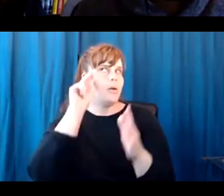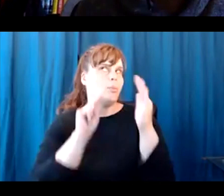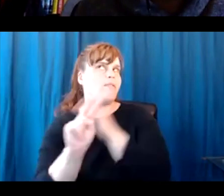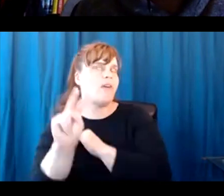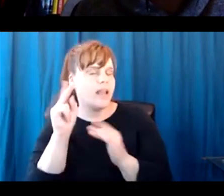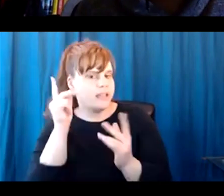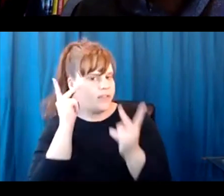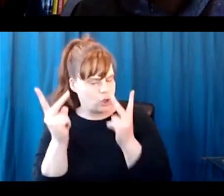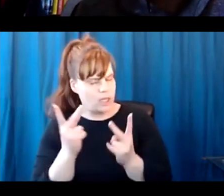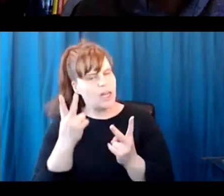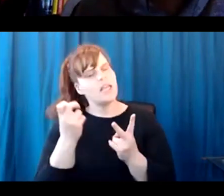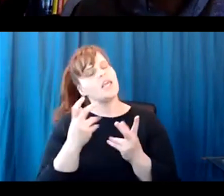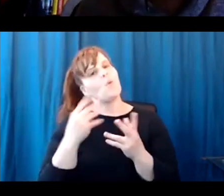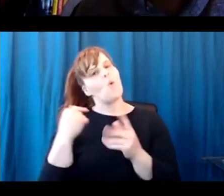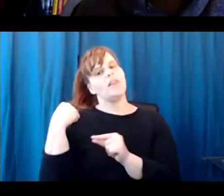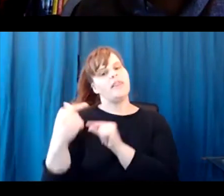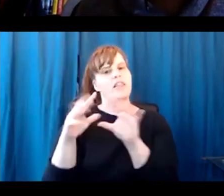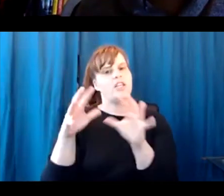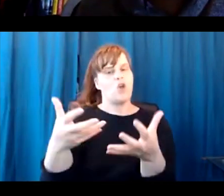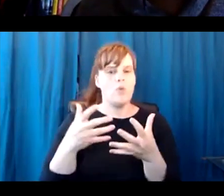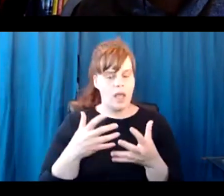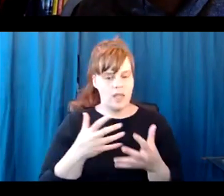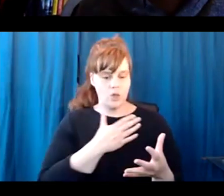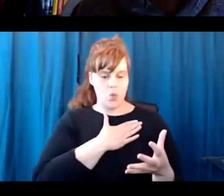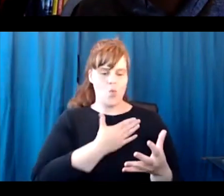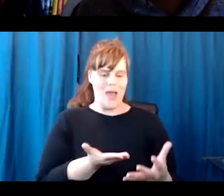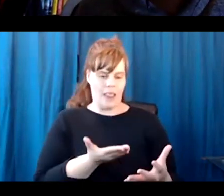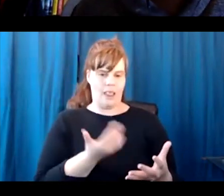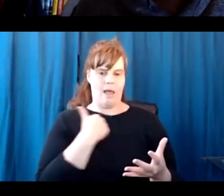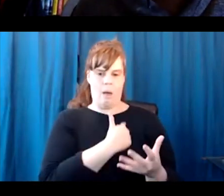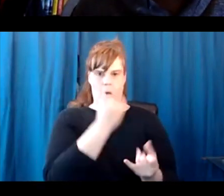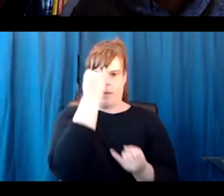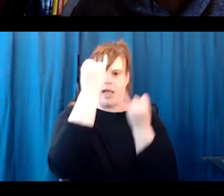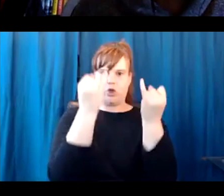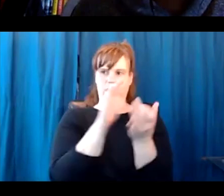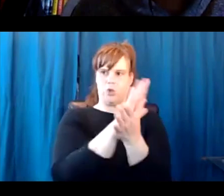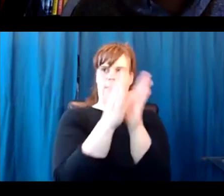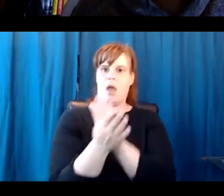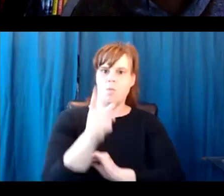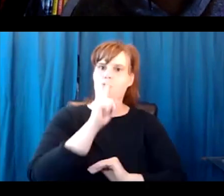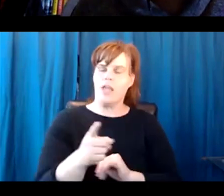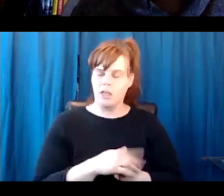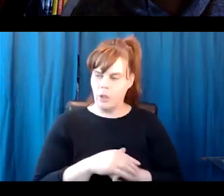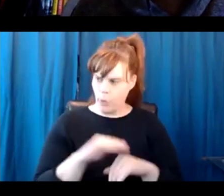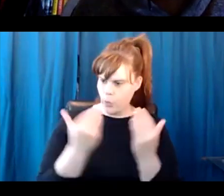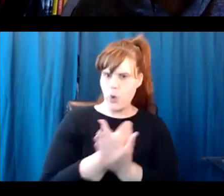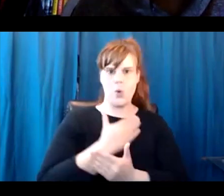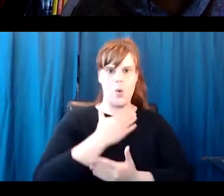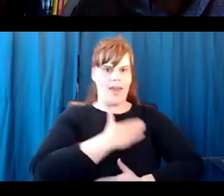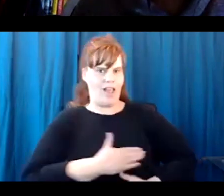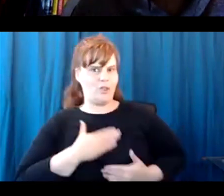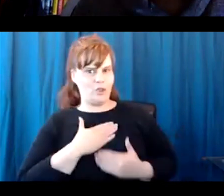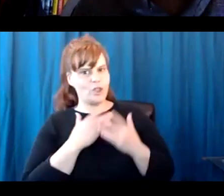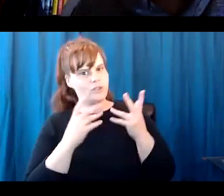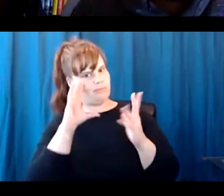of the genre that sought to will the imagination into being. New adventures pictured for us in the